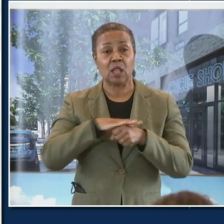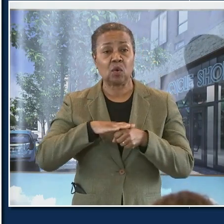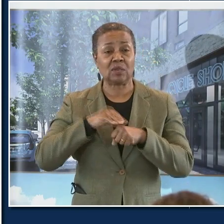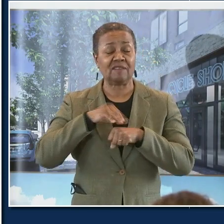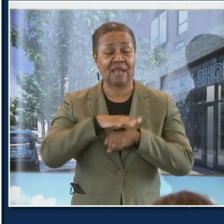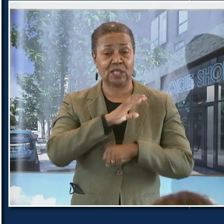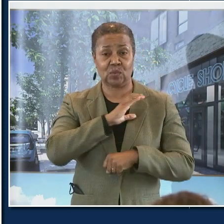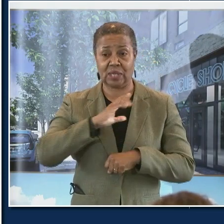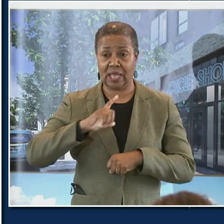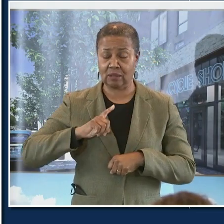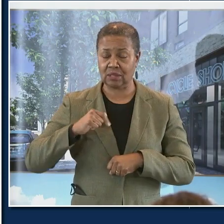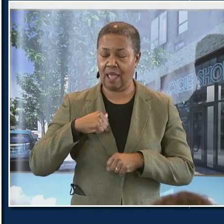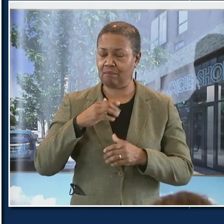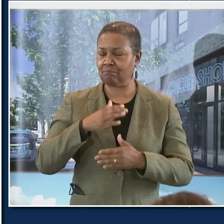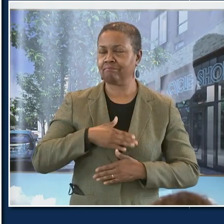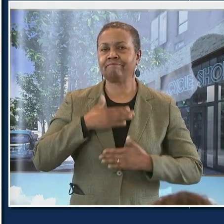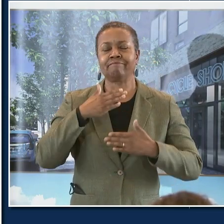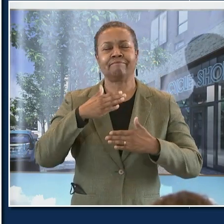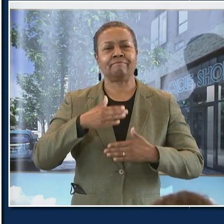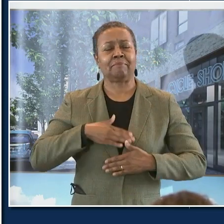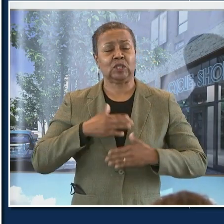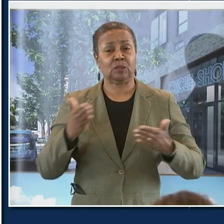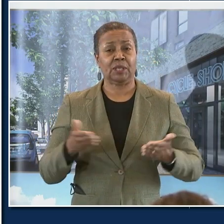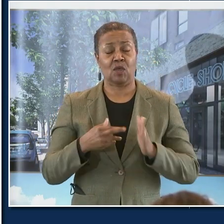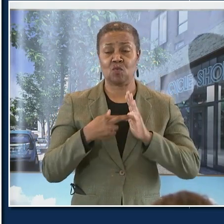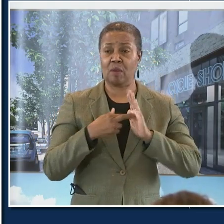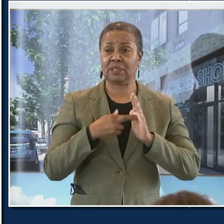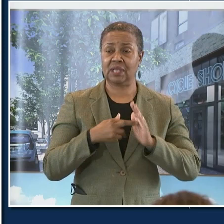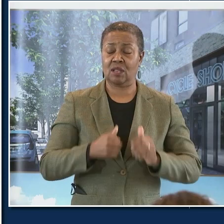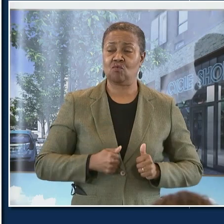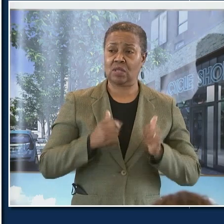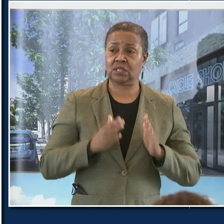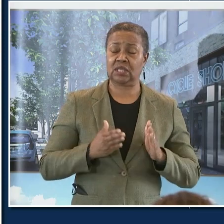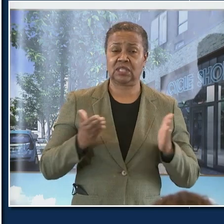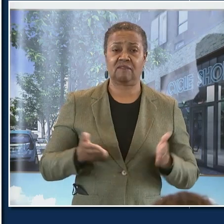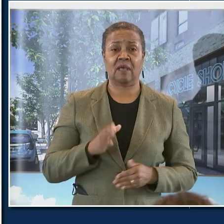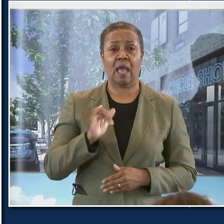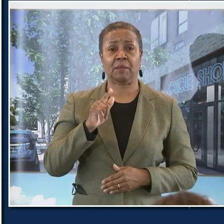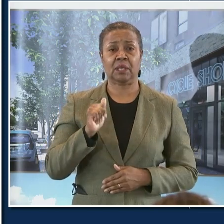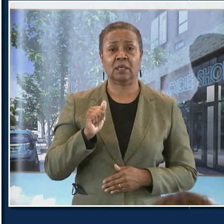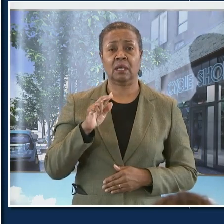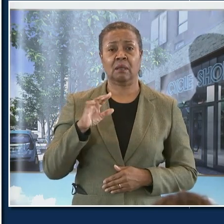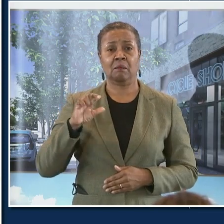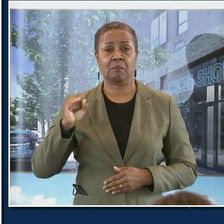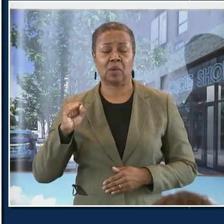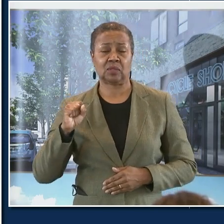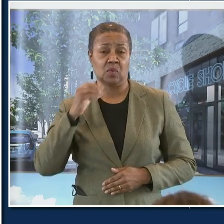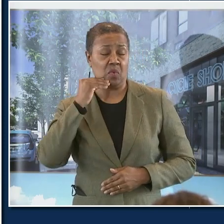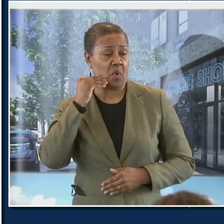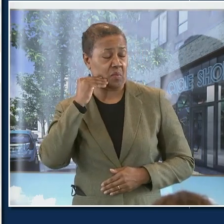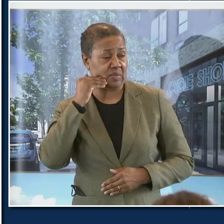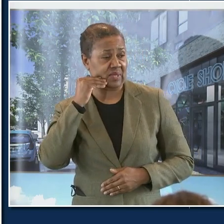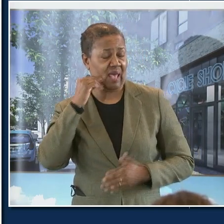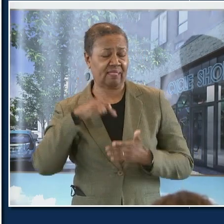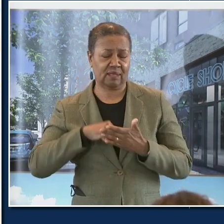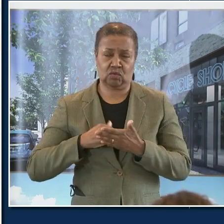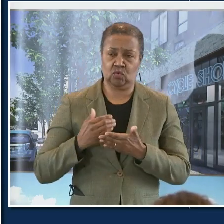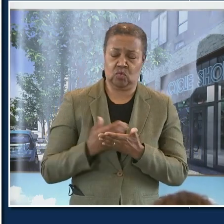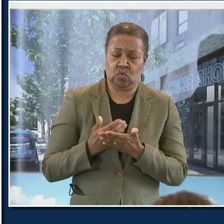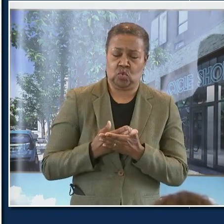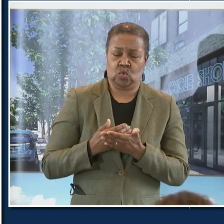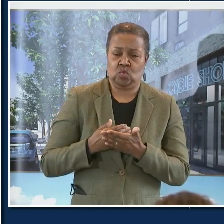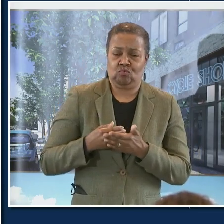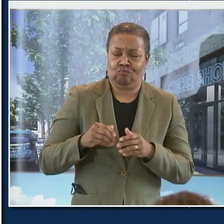Advisory Council. I'm very happy to be here representing the residents of ABLA Brooks Homes at this groundbreaking of the